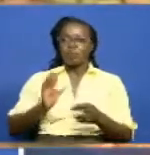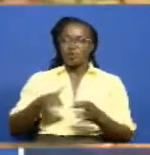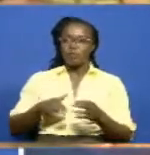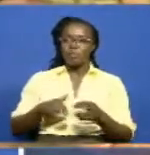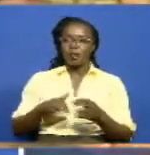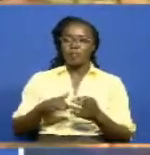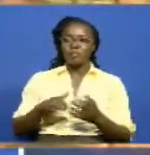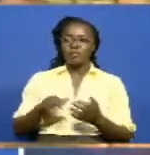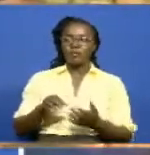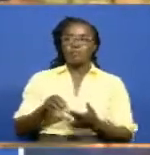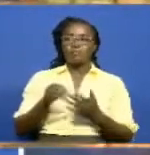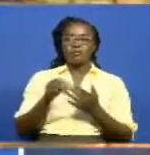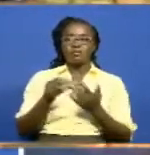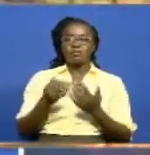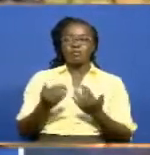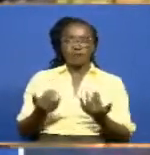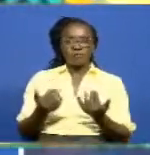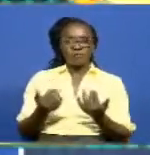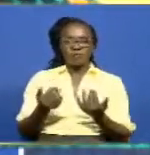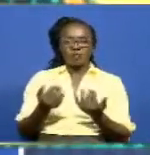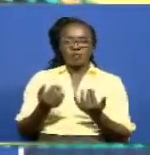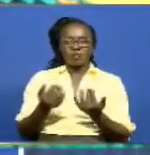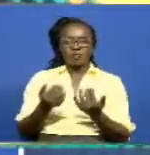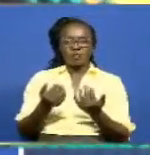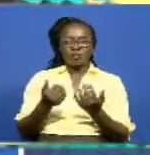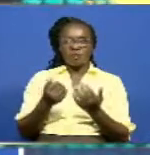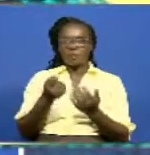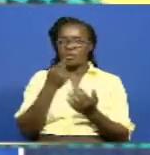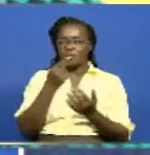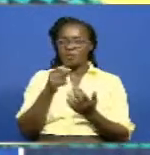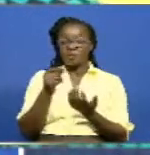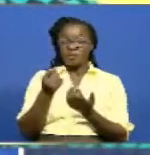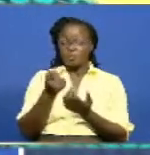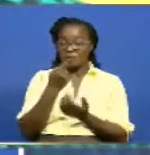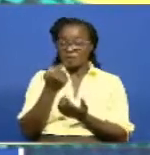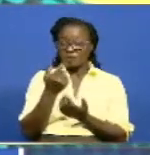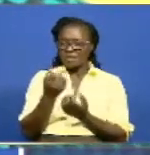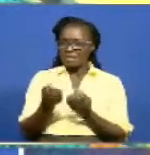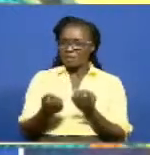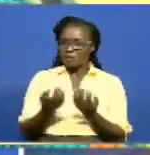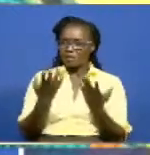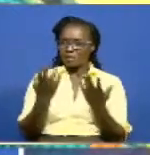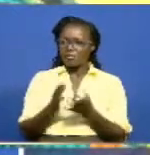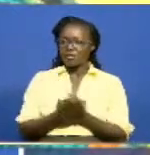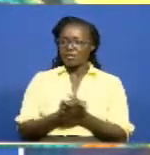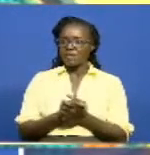the privilege of getting a timely diagnosis, treatment options are expensive.